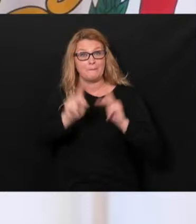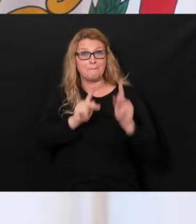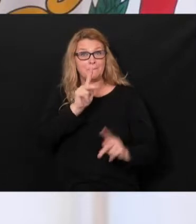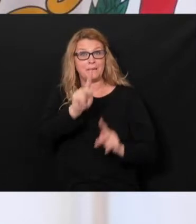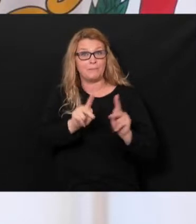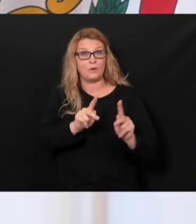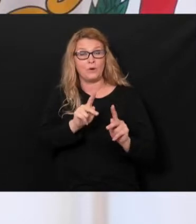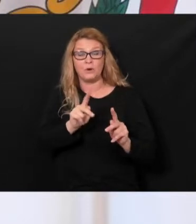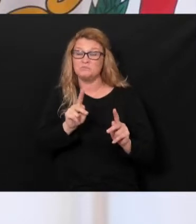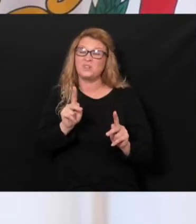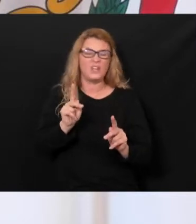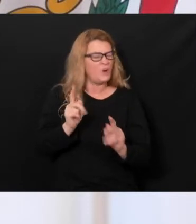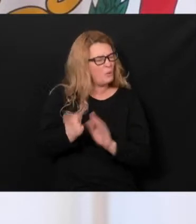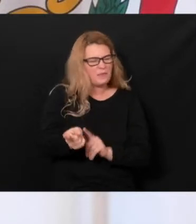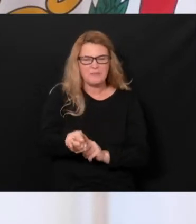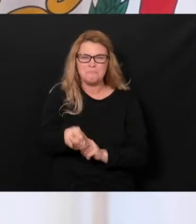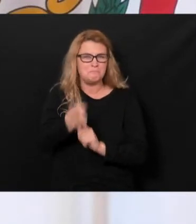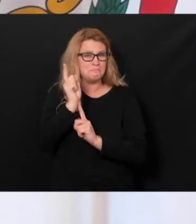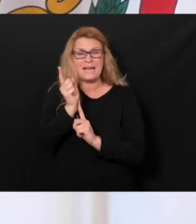when